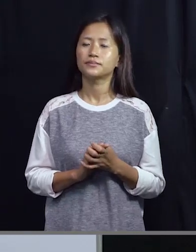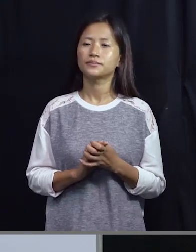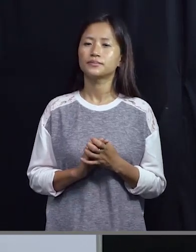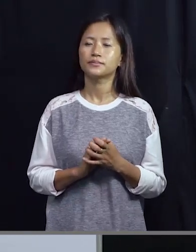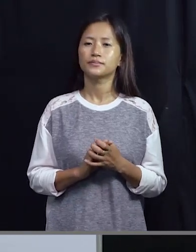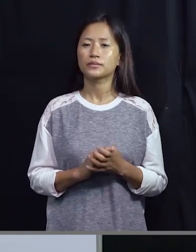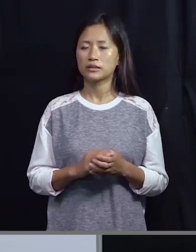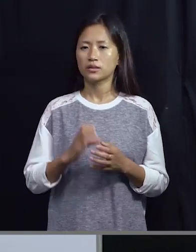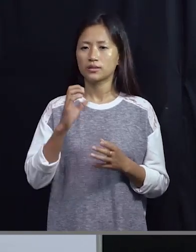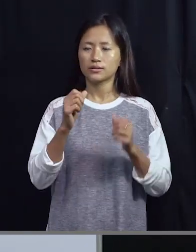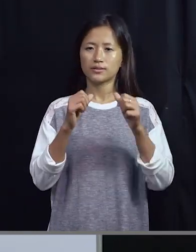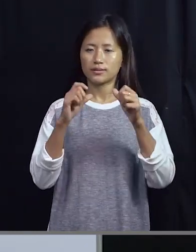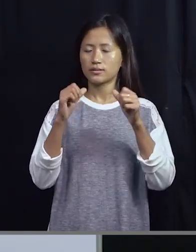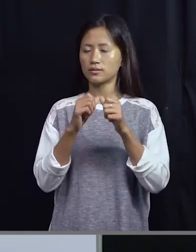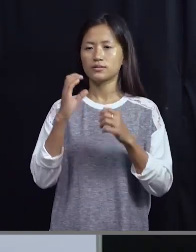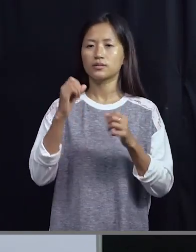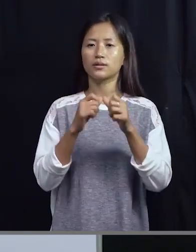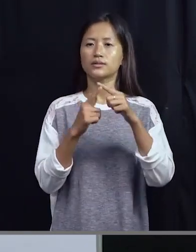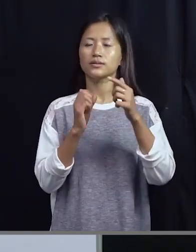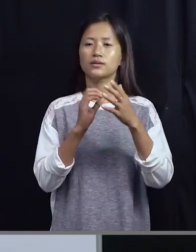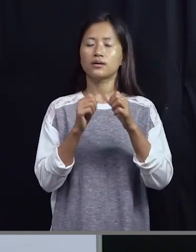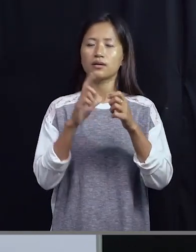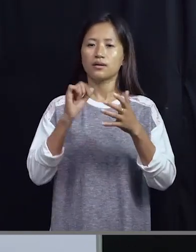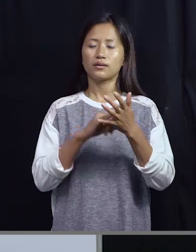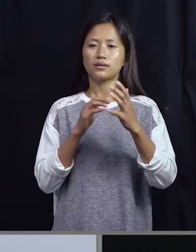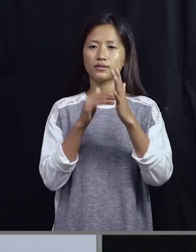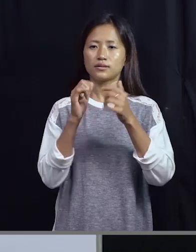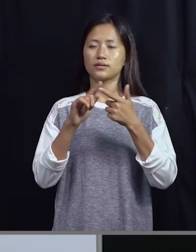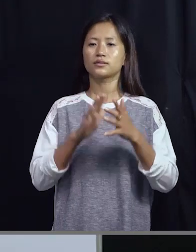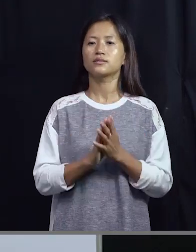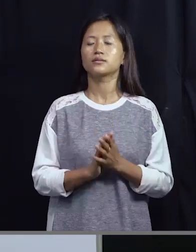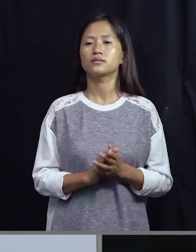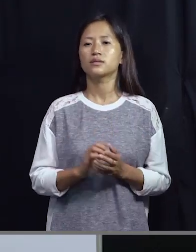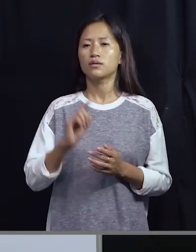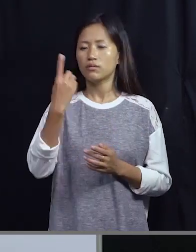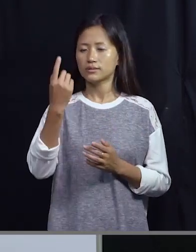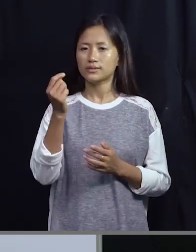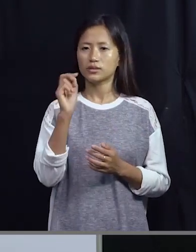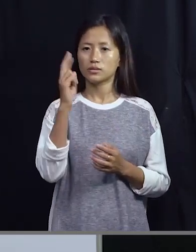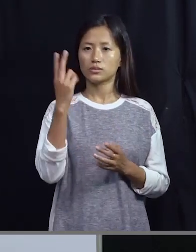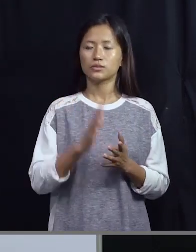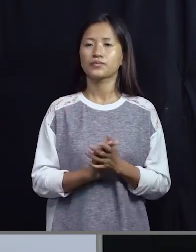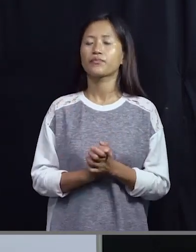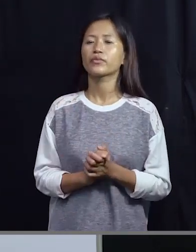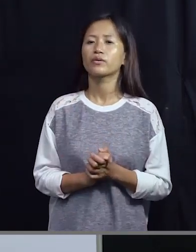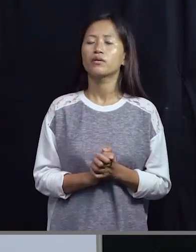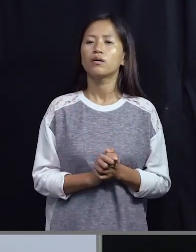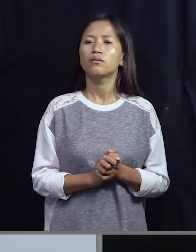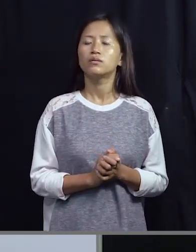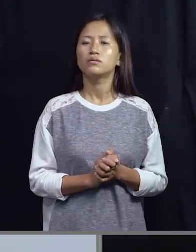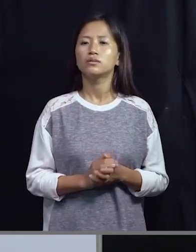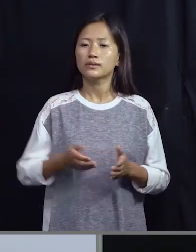can catalyze only in 5' to 3' direction, and we know that these two polynucleotide chains, they run